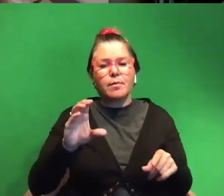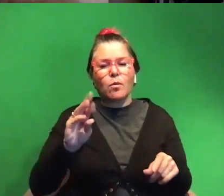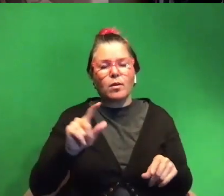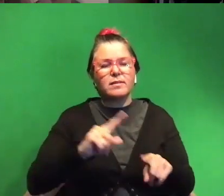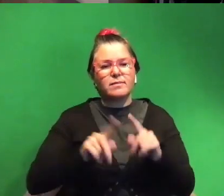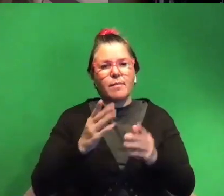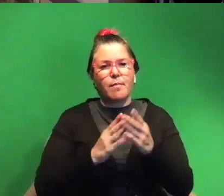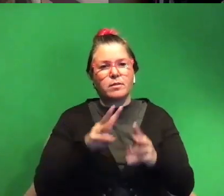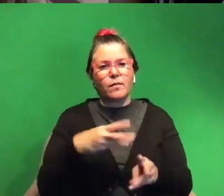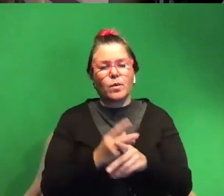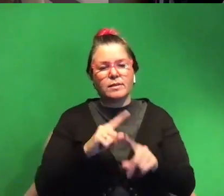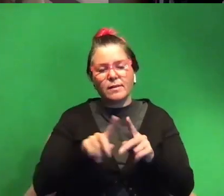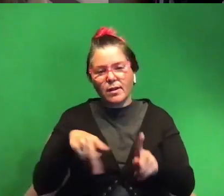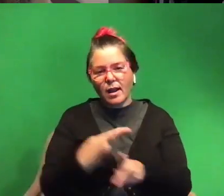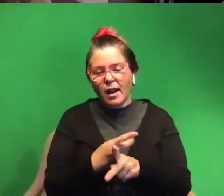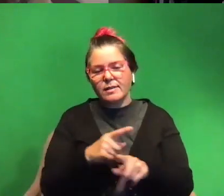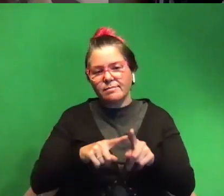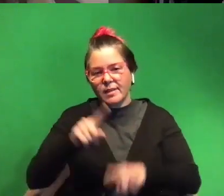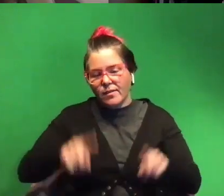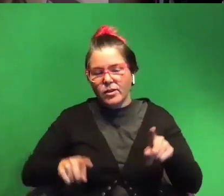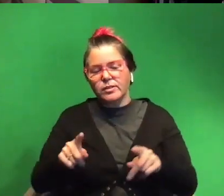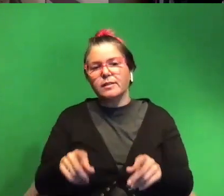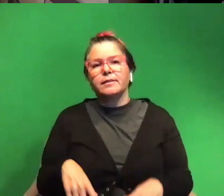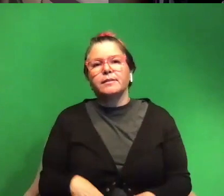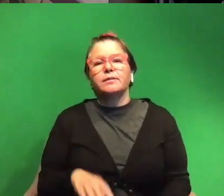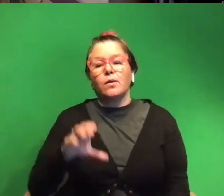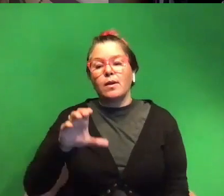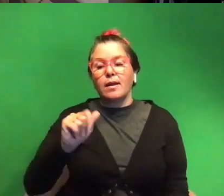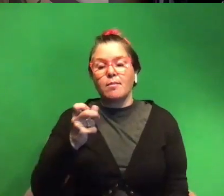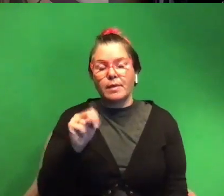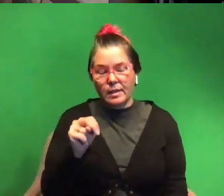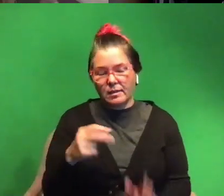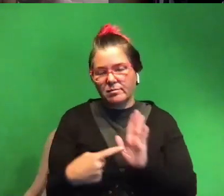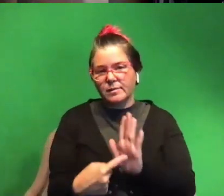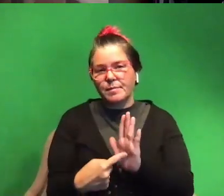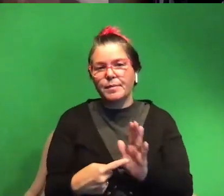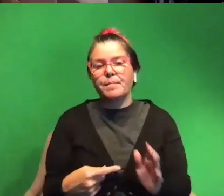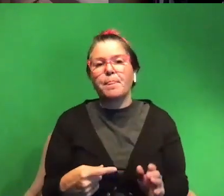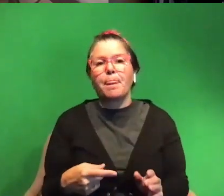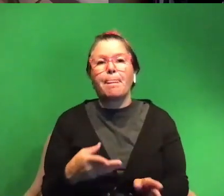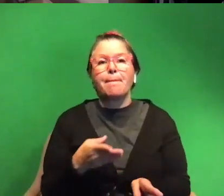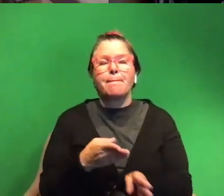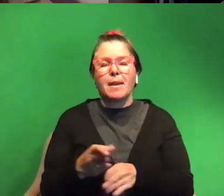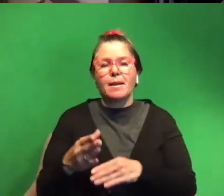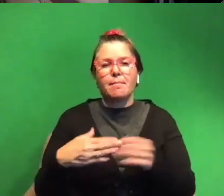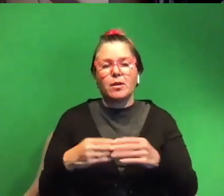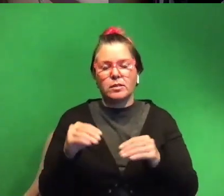of the world with different types of diversity. So in the Caribbean, for instance, the main building block of a lot of the Caribbean islands that we know